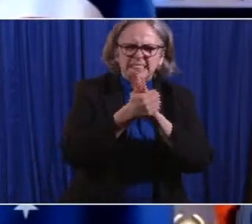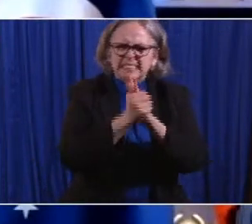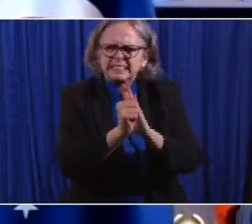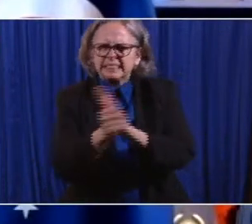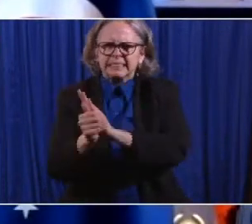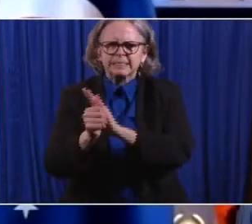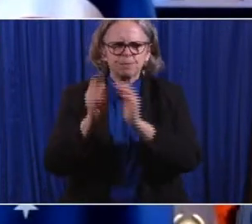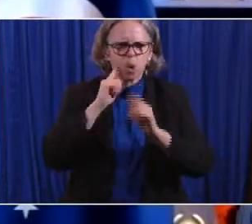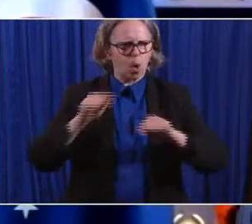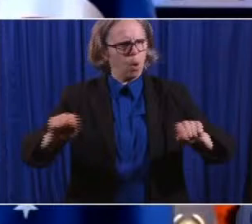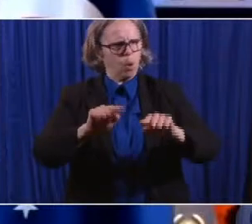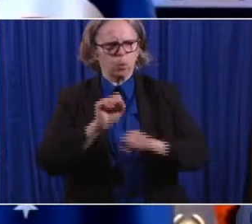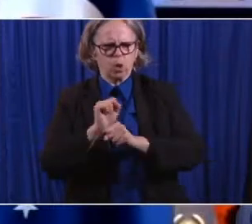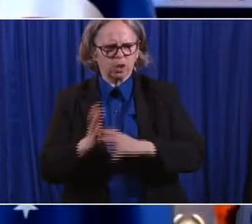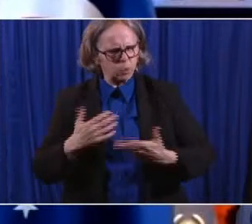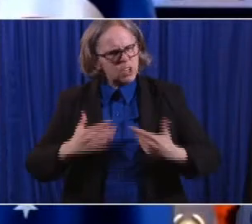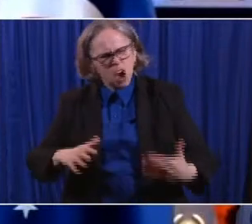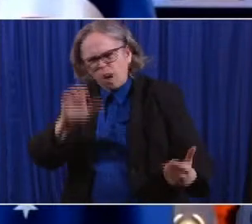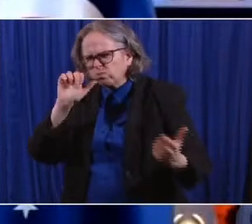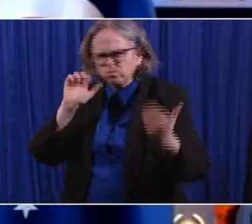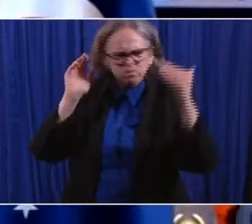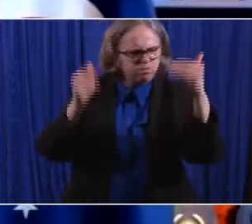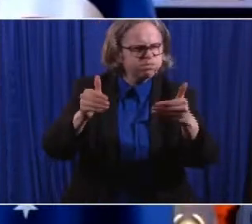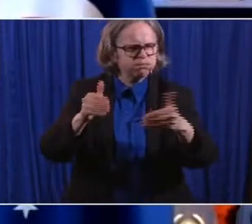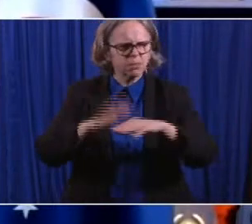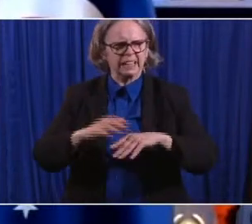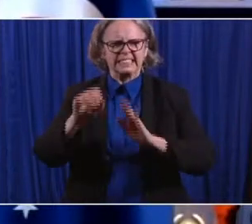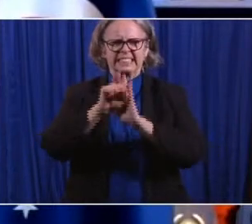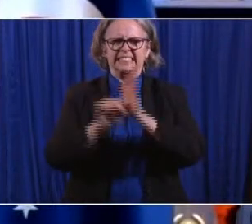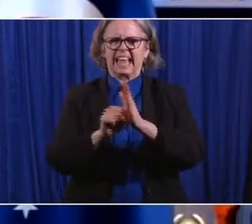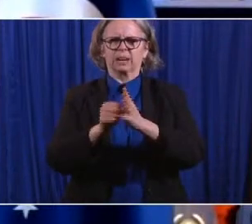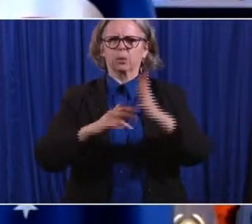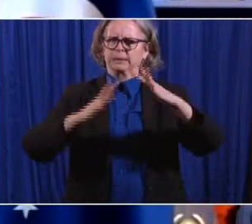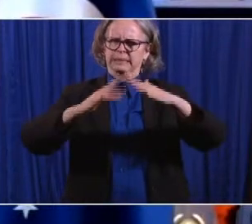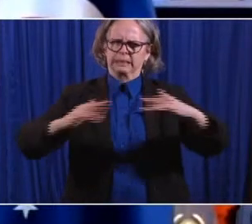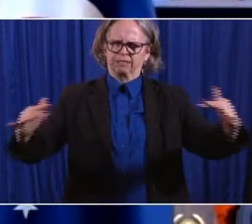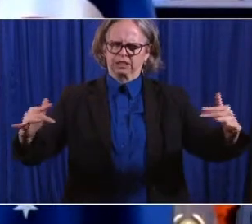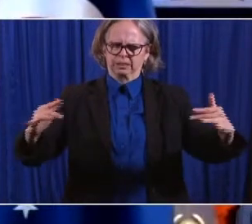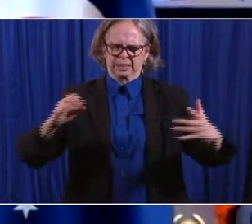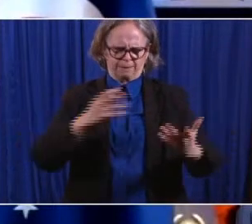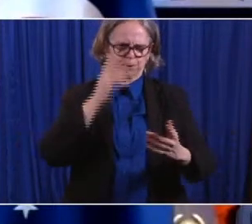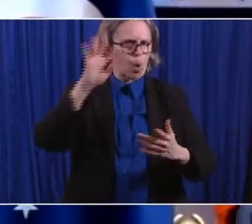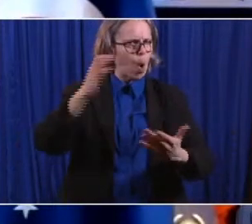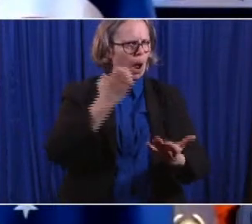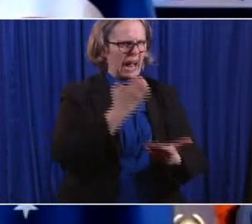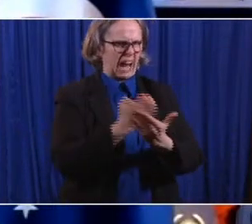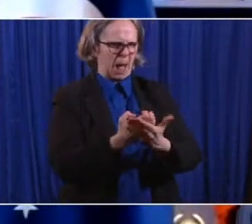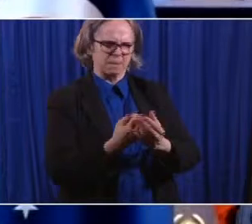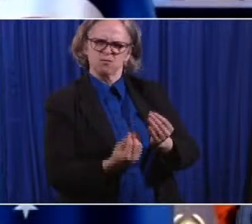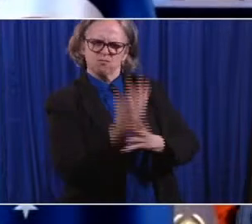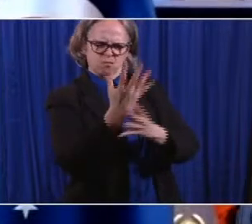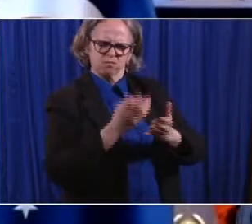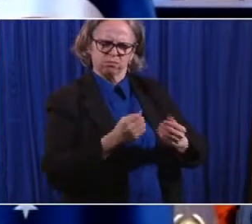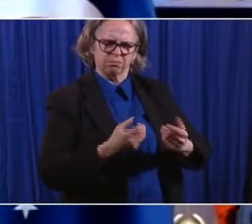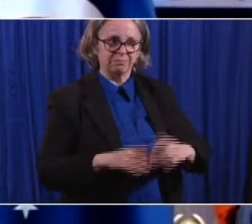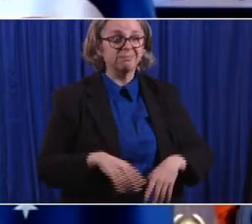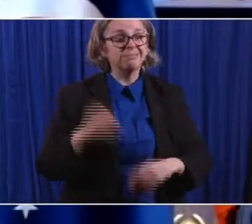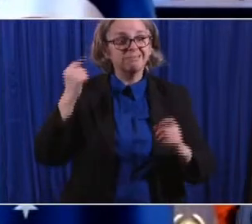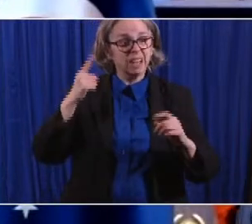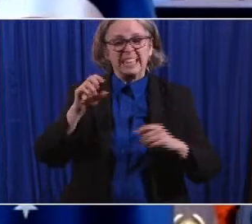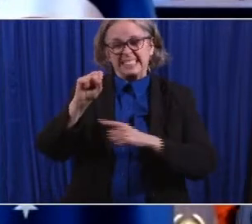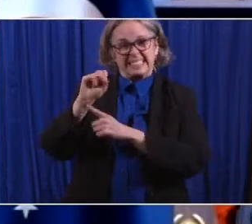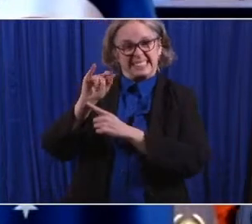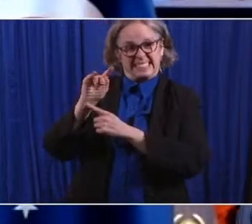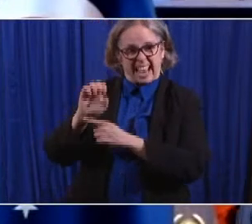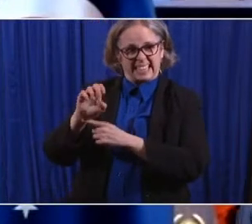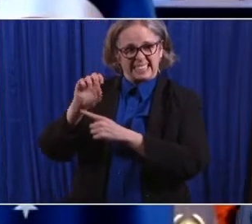state with a very diverse economy. And what Site Selection Magazine did is they do this assessment, and it's based on new